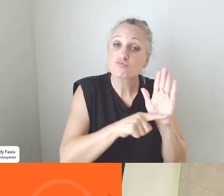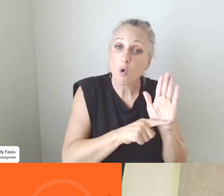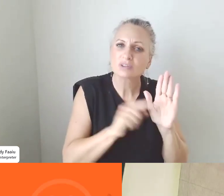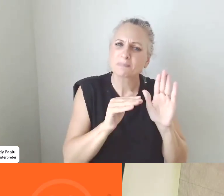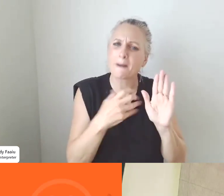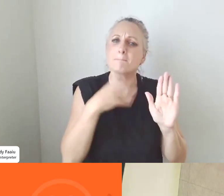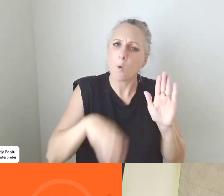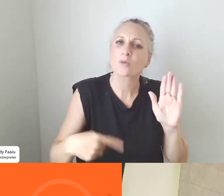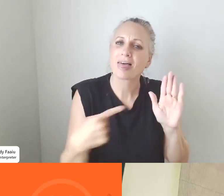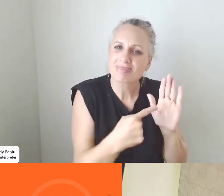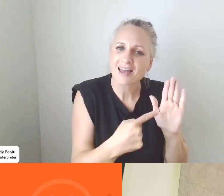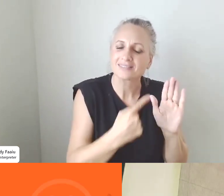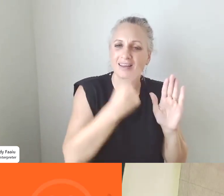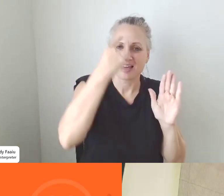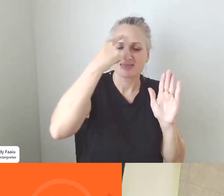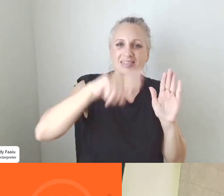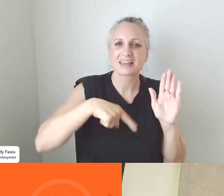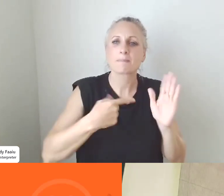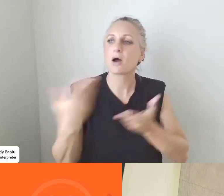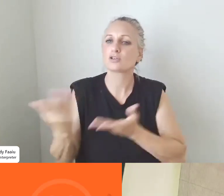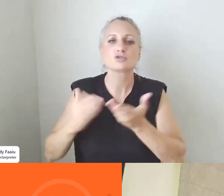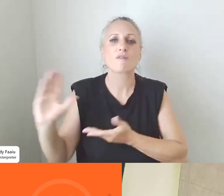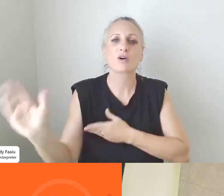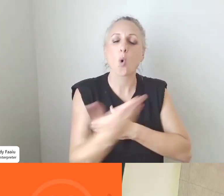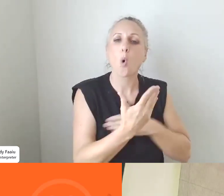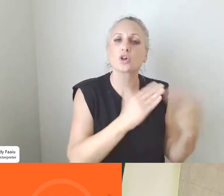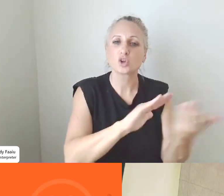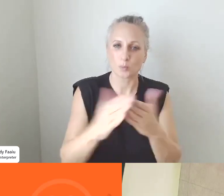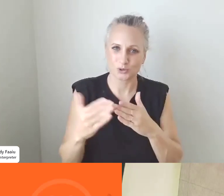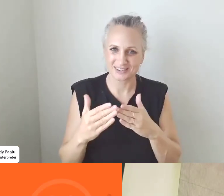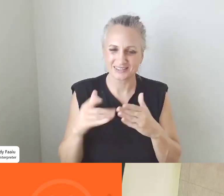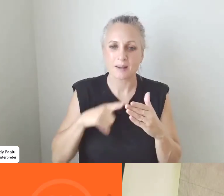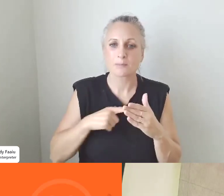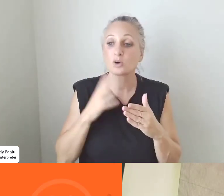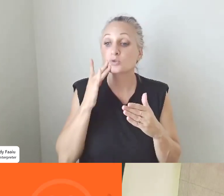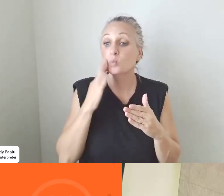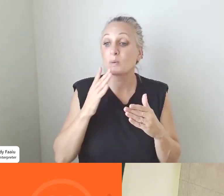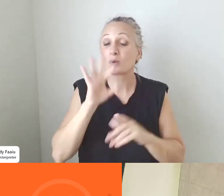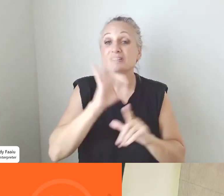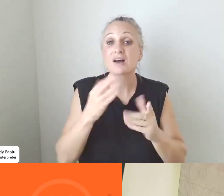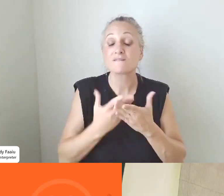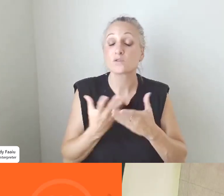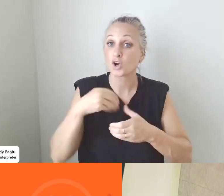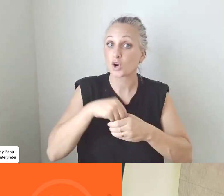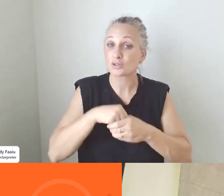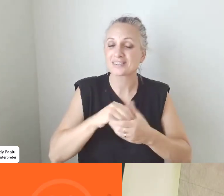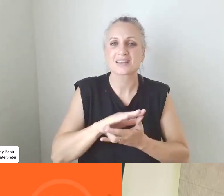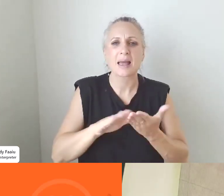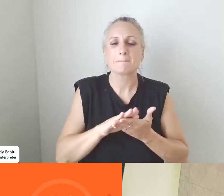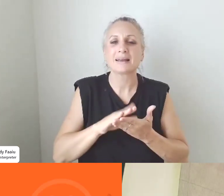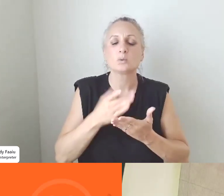all communities. Because when we design for inclusion, we create a future where no one is left